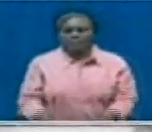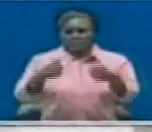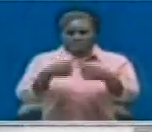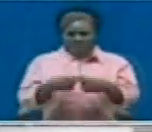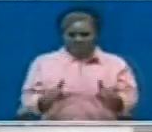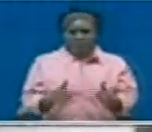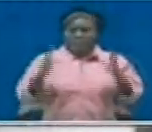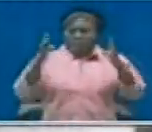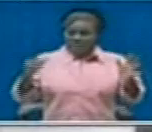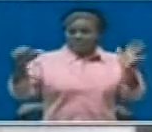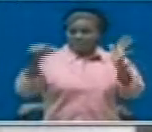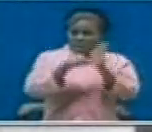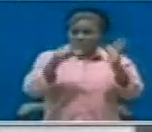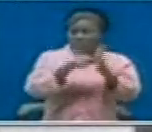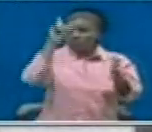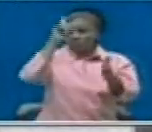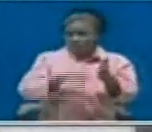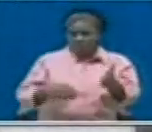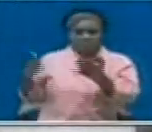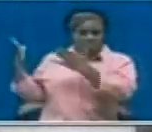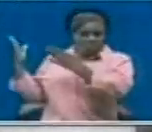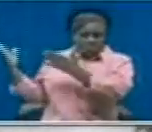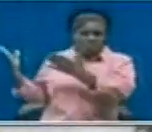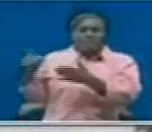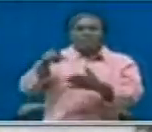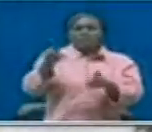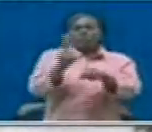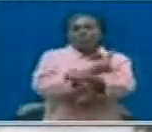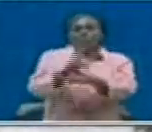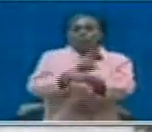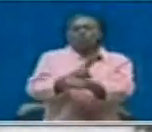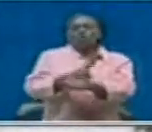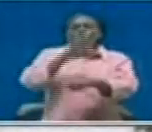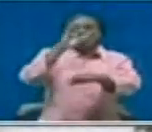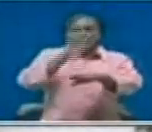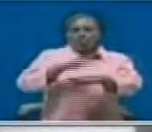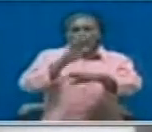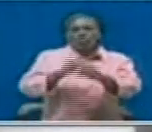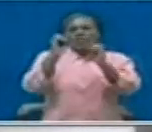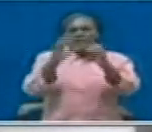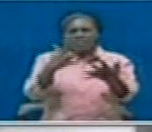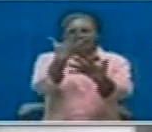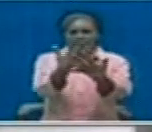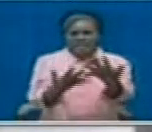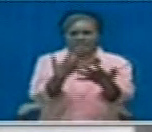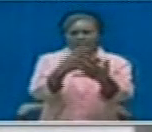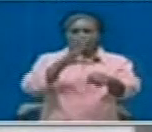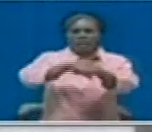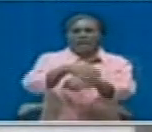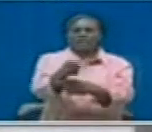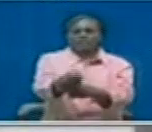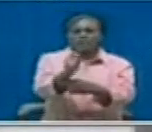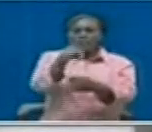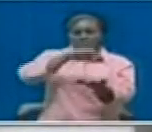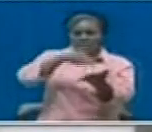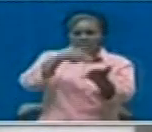However, the biggest problem for the fishermen in Longe’ch Island has been the use of inappropriate nets and fishing gear, which had led to a decrease